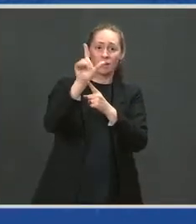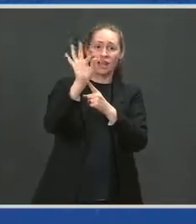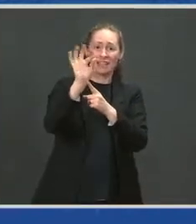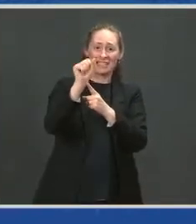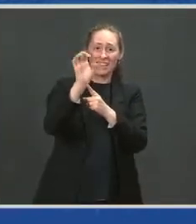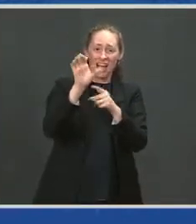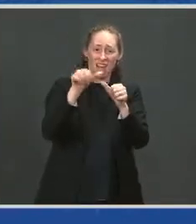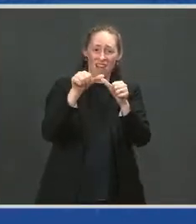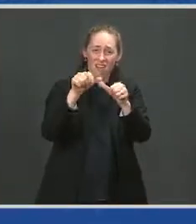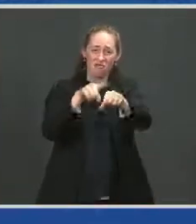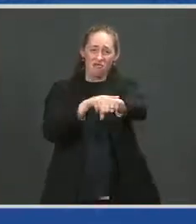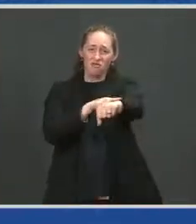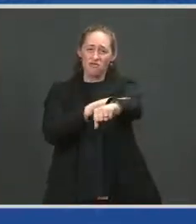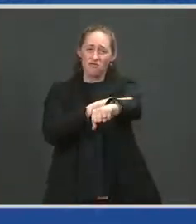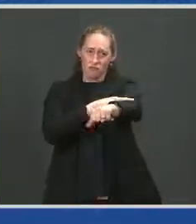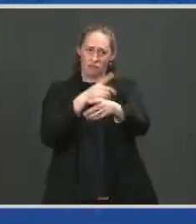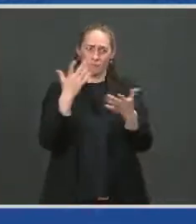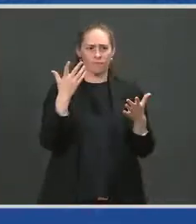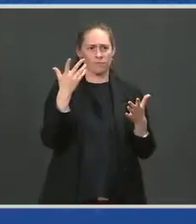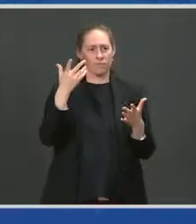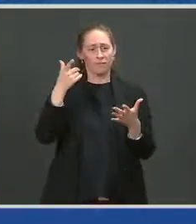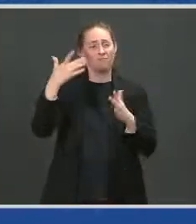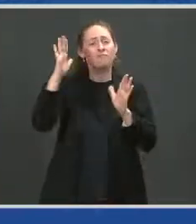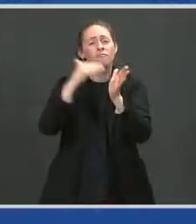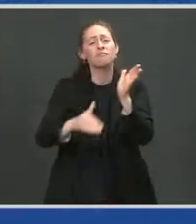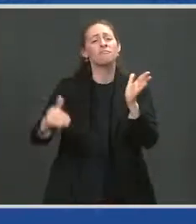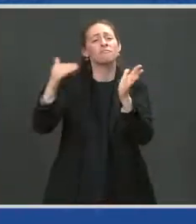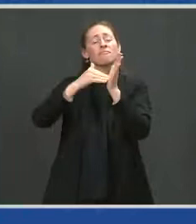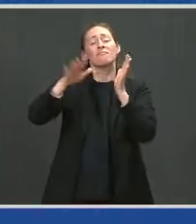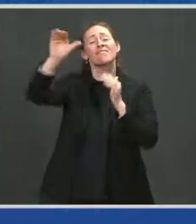breathe. I can't breathe.